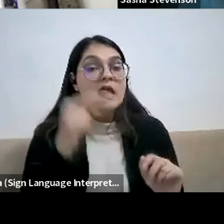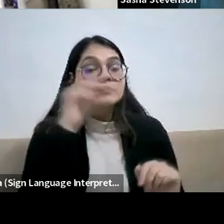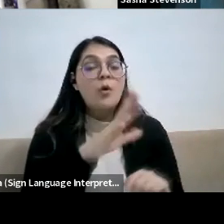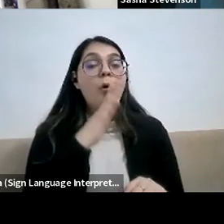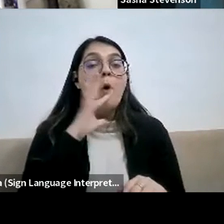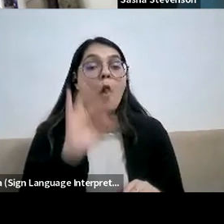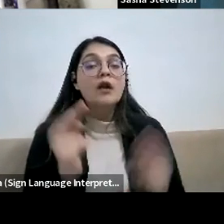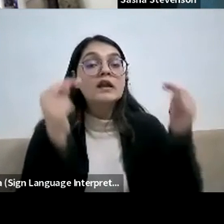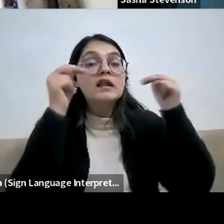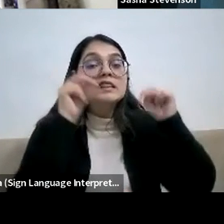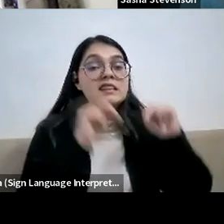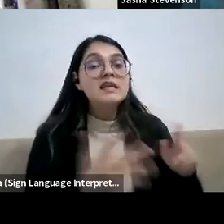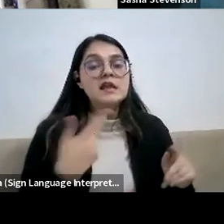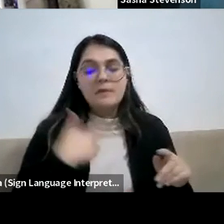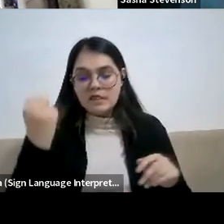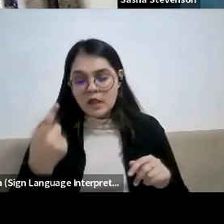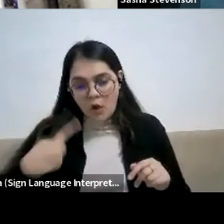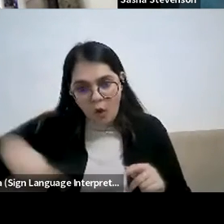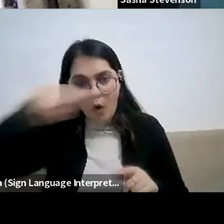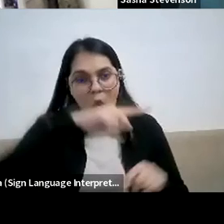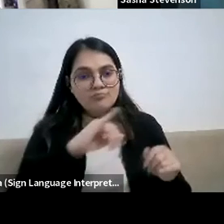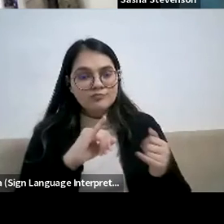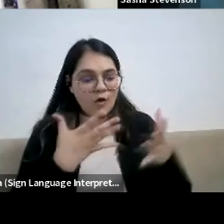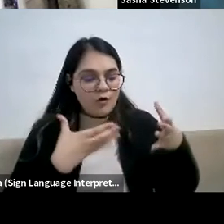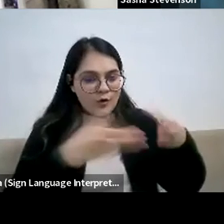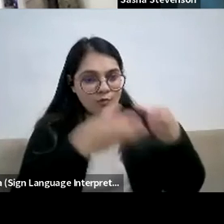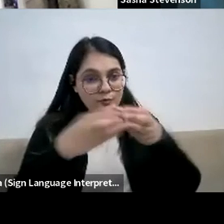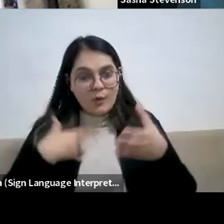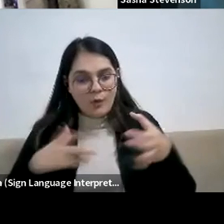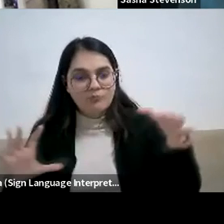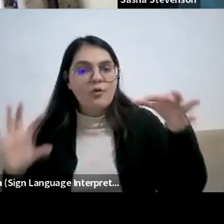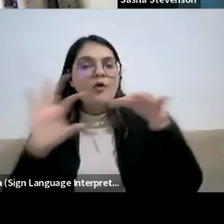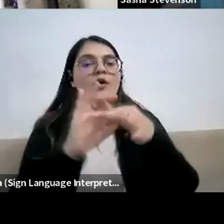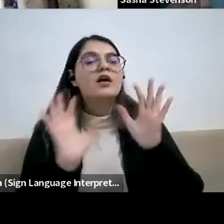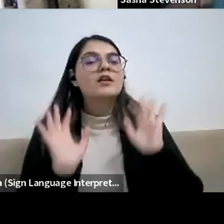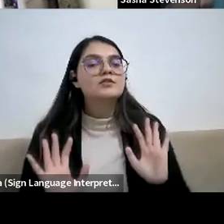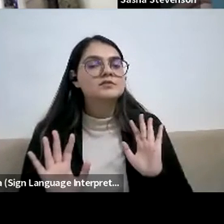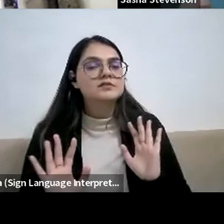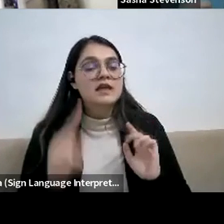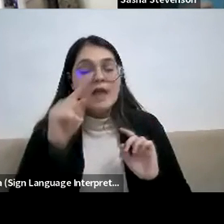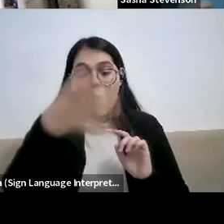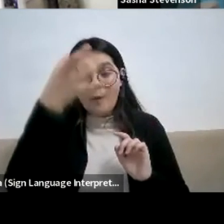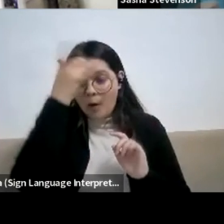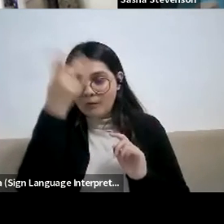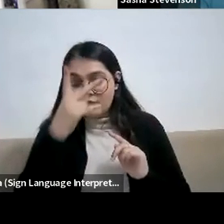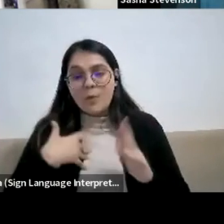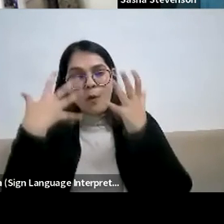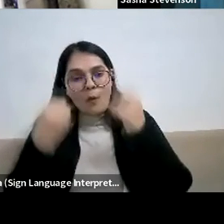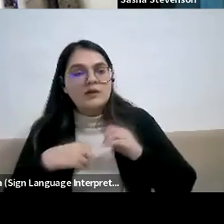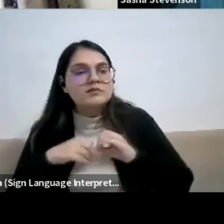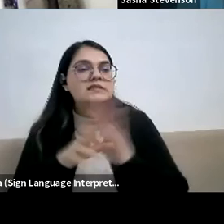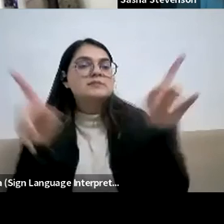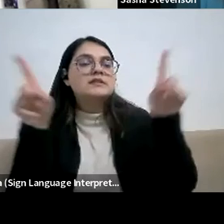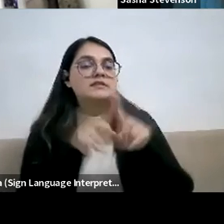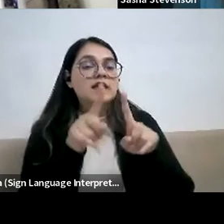for alliances to be formed, for there to be mobilization about these kinds of issues, so that there's a